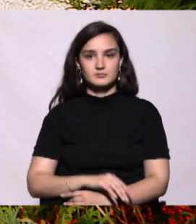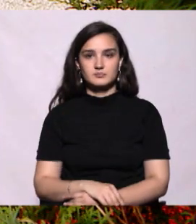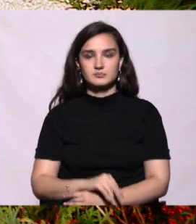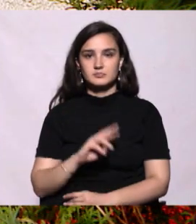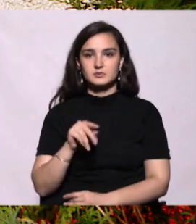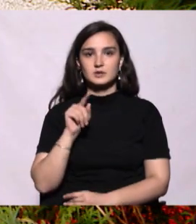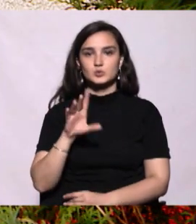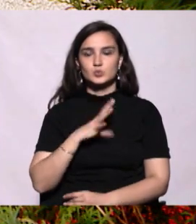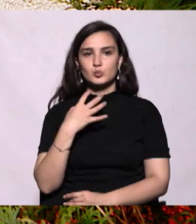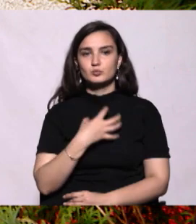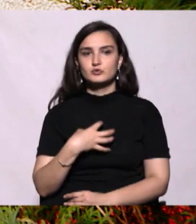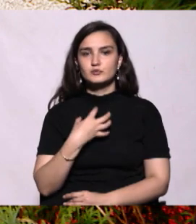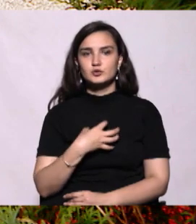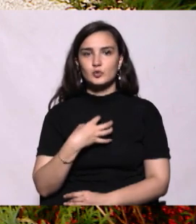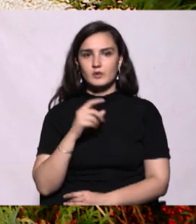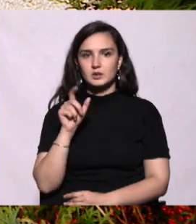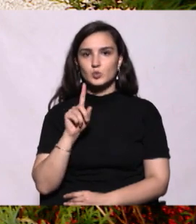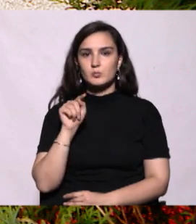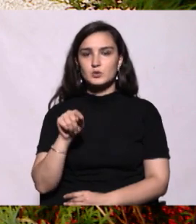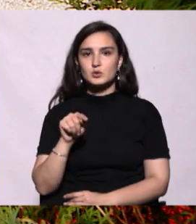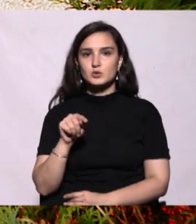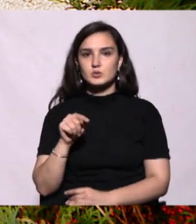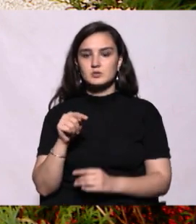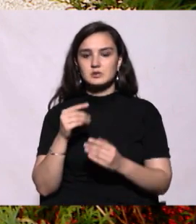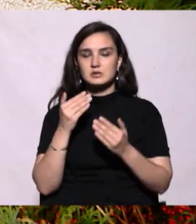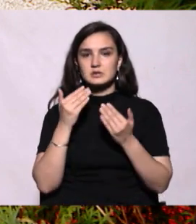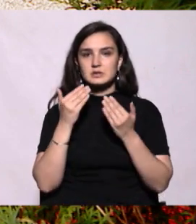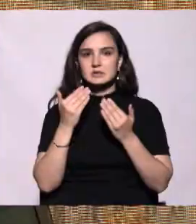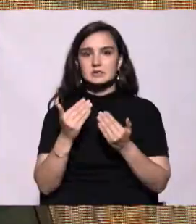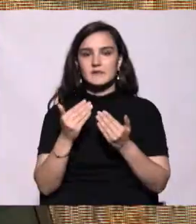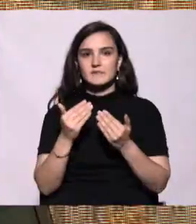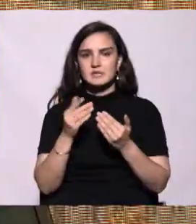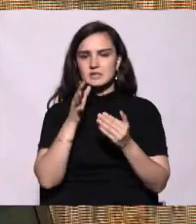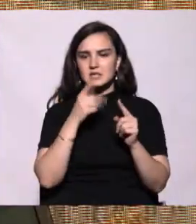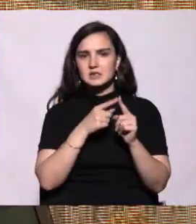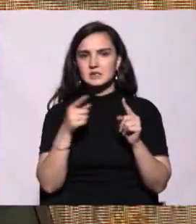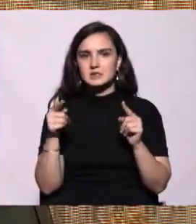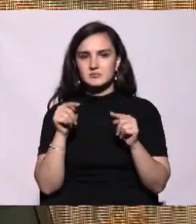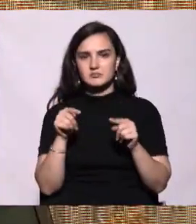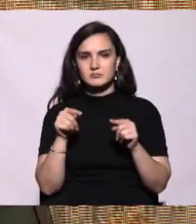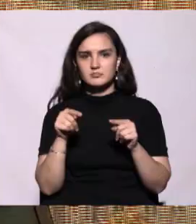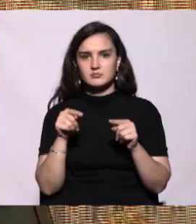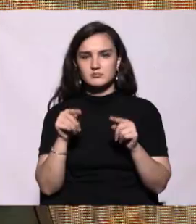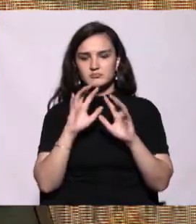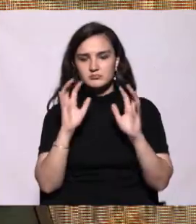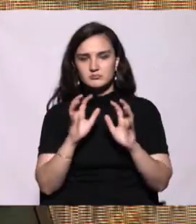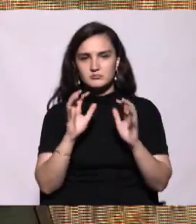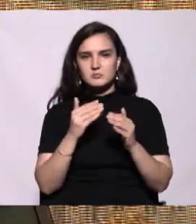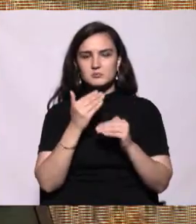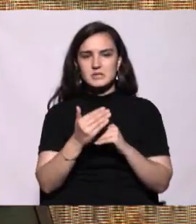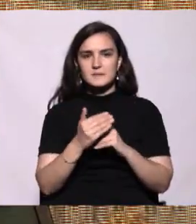And she was important enough that she was in charge of his legacy for years after he had died. So she took care of his